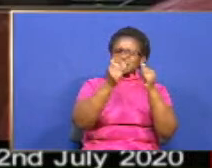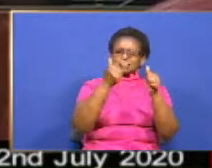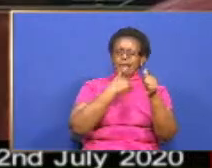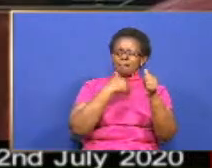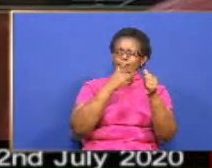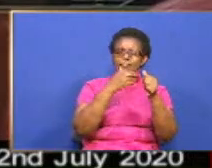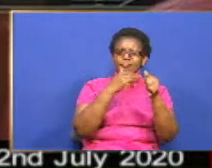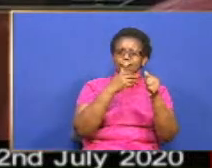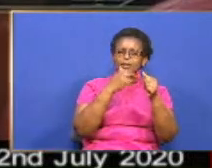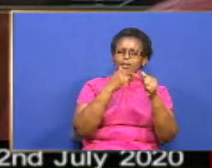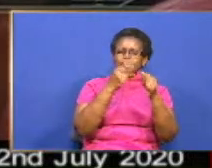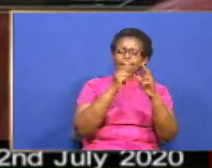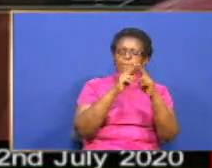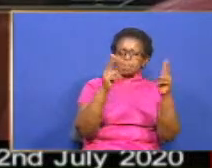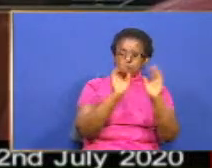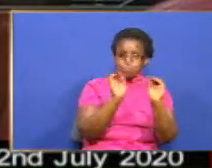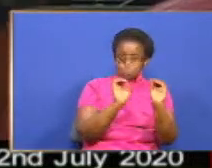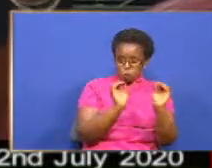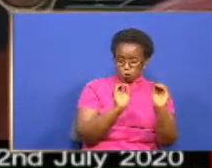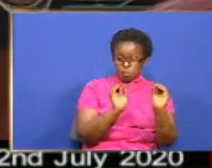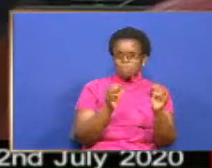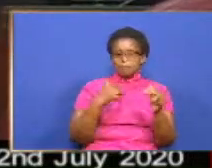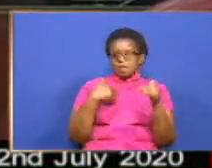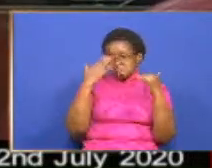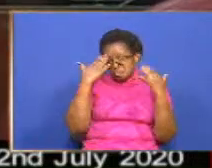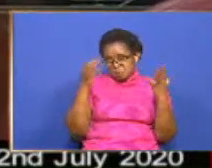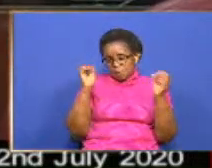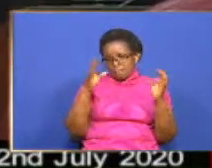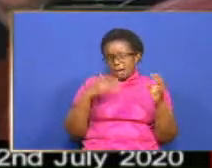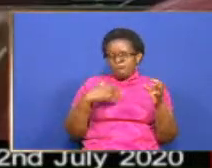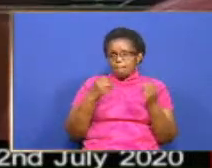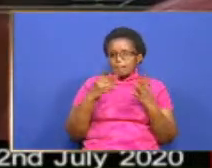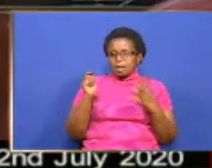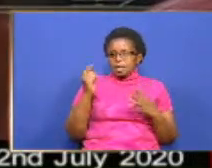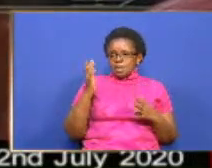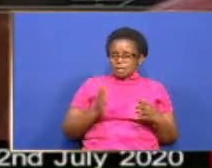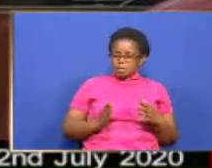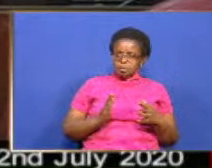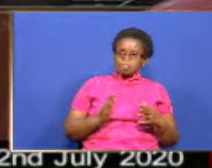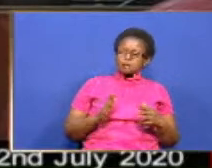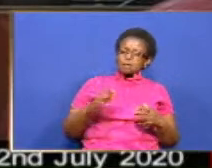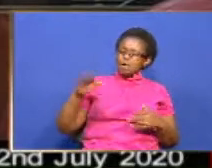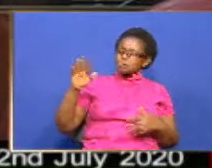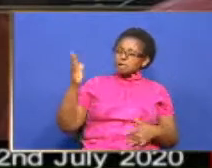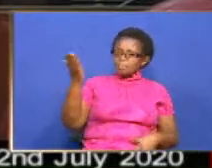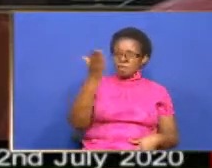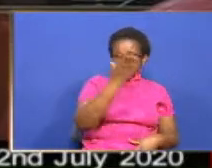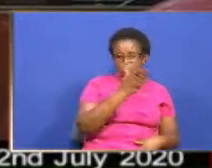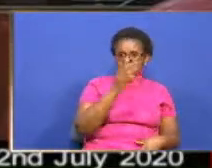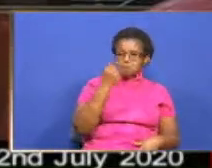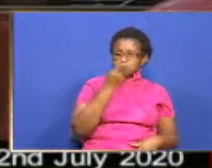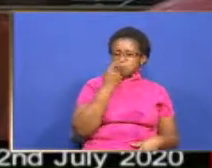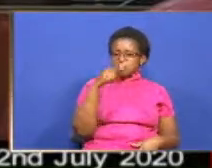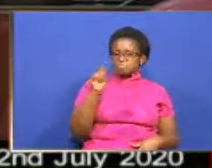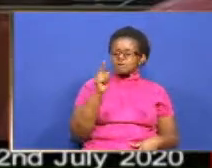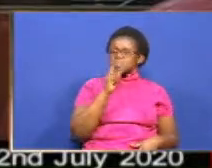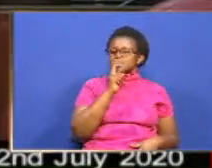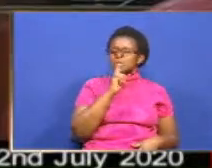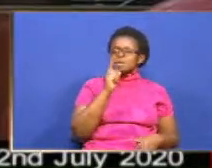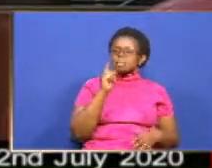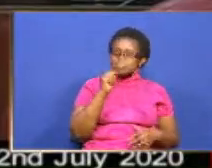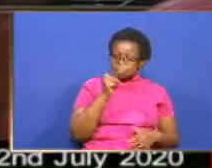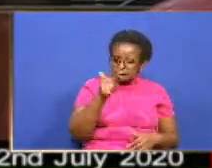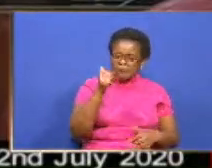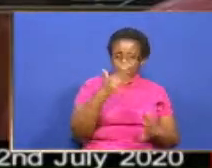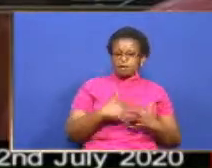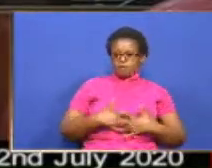I'm not sure we have many Kenyans out there, or any Kenyans out there, claiming to be refugees. We've always